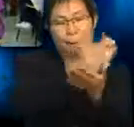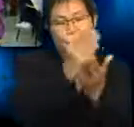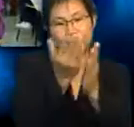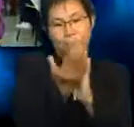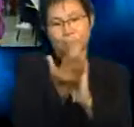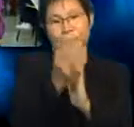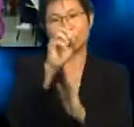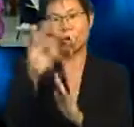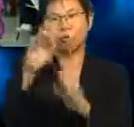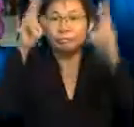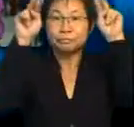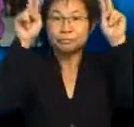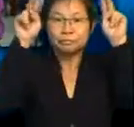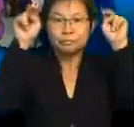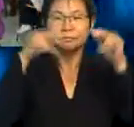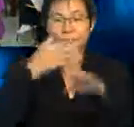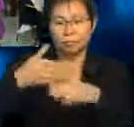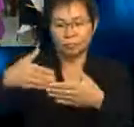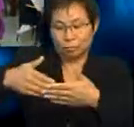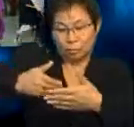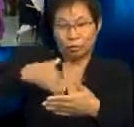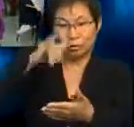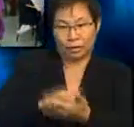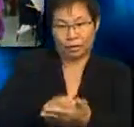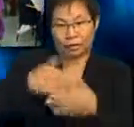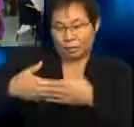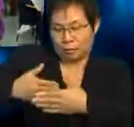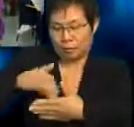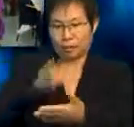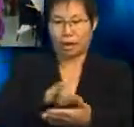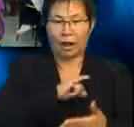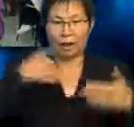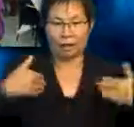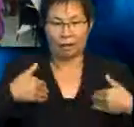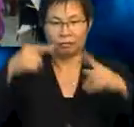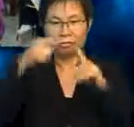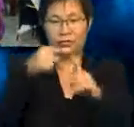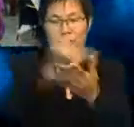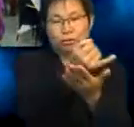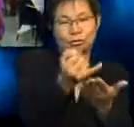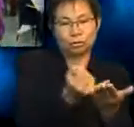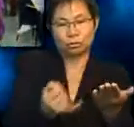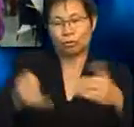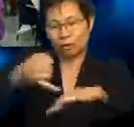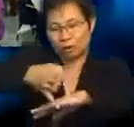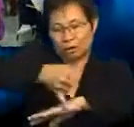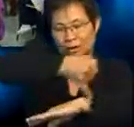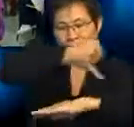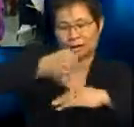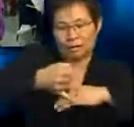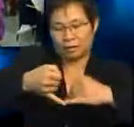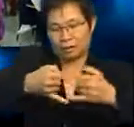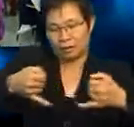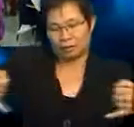to name the parts of a rabbit. Okay, before that, I have to draw